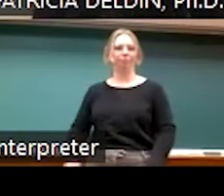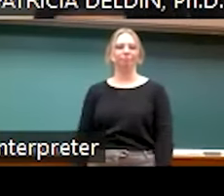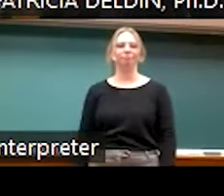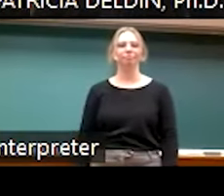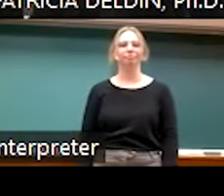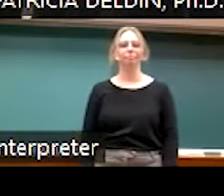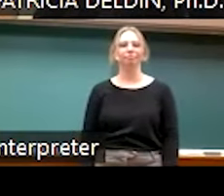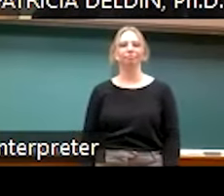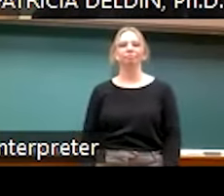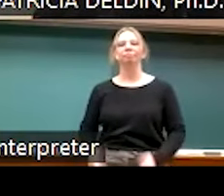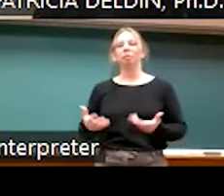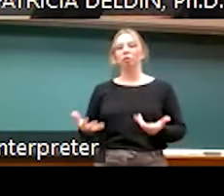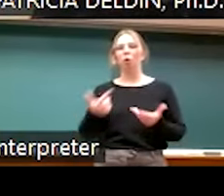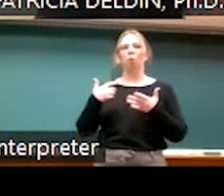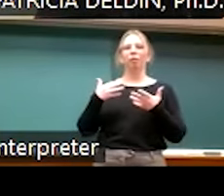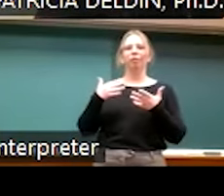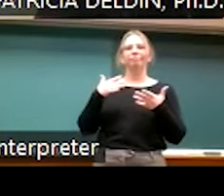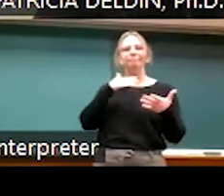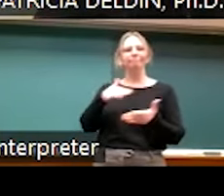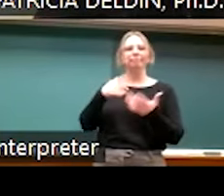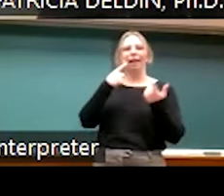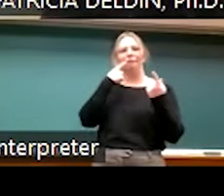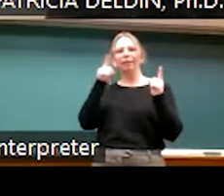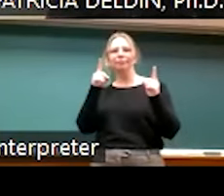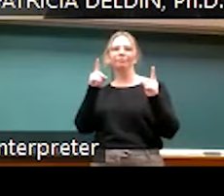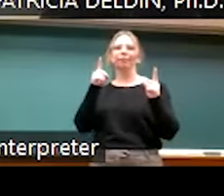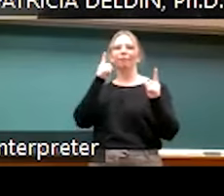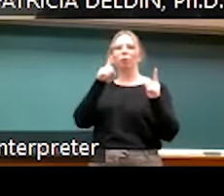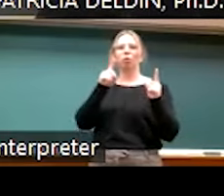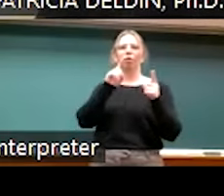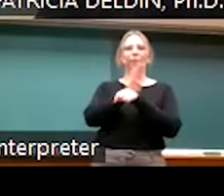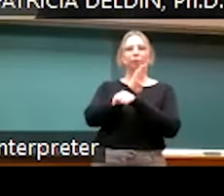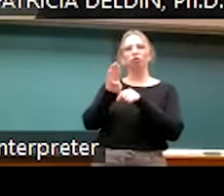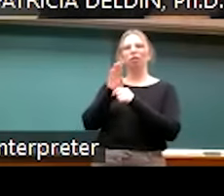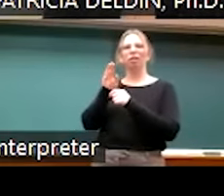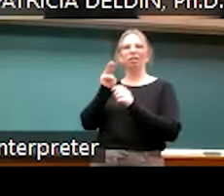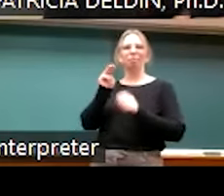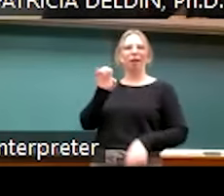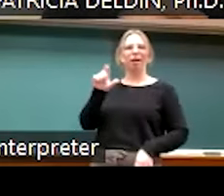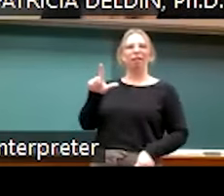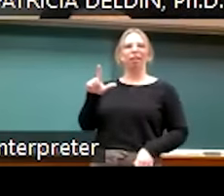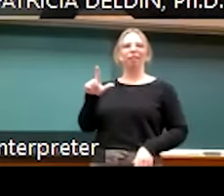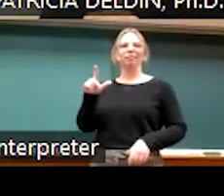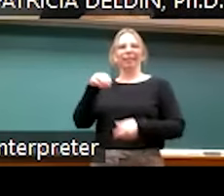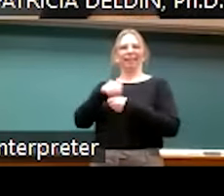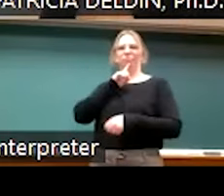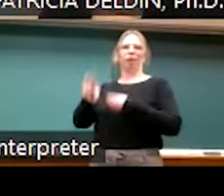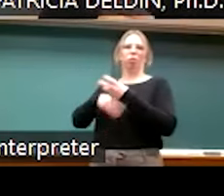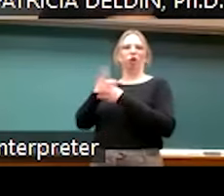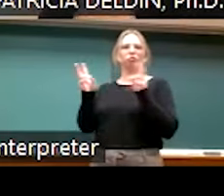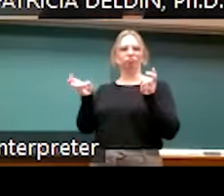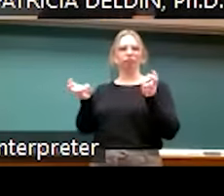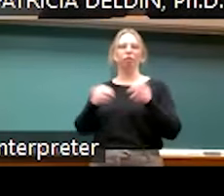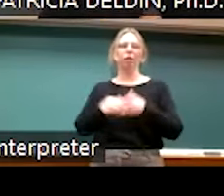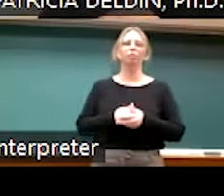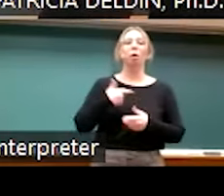And so we were doing an effectiveness trial with this commercial model. So we learned a lot from the last RC to this. We know for one